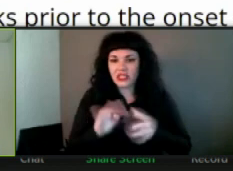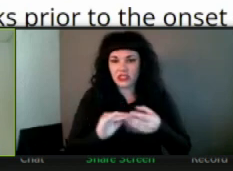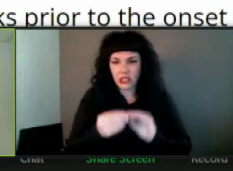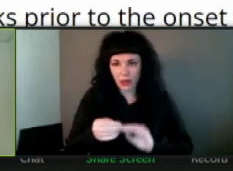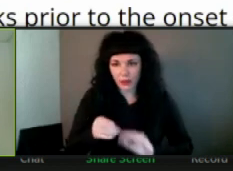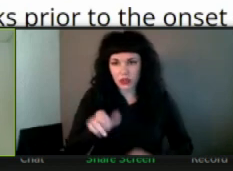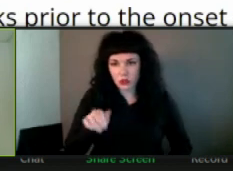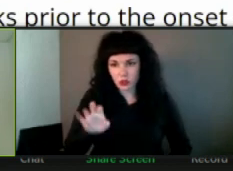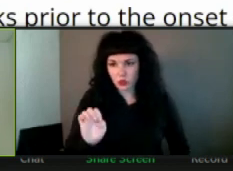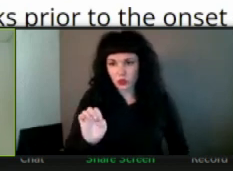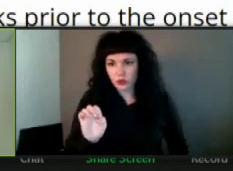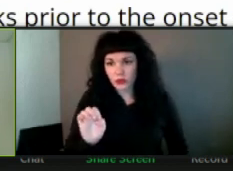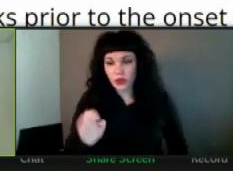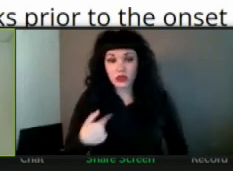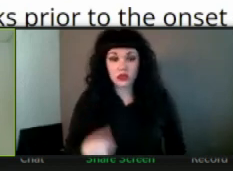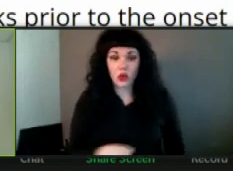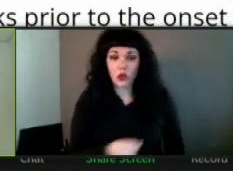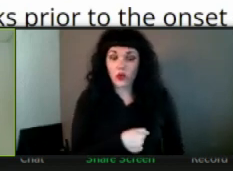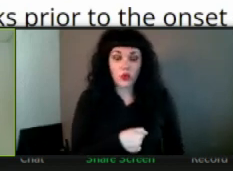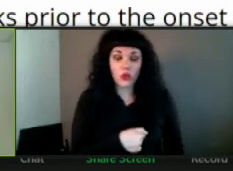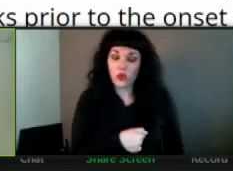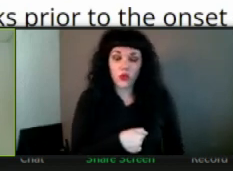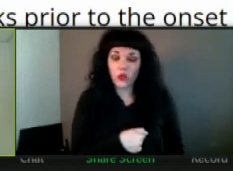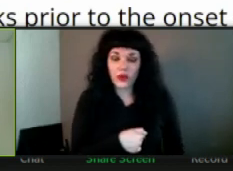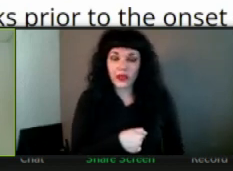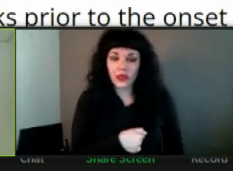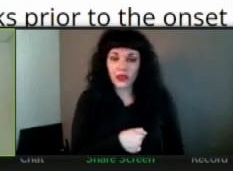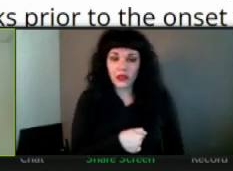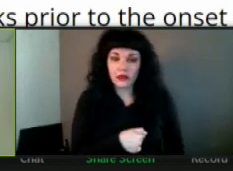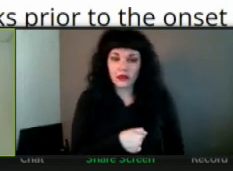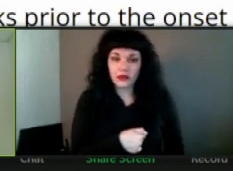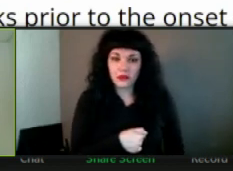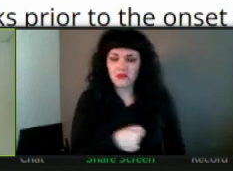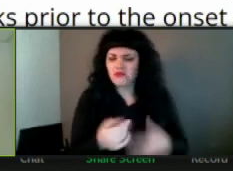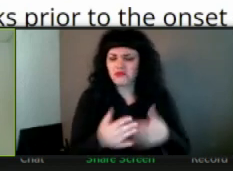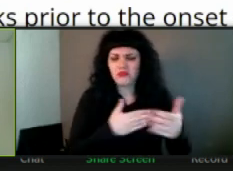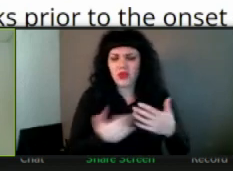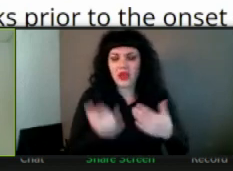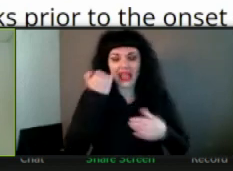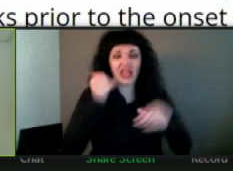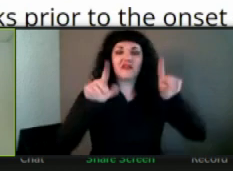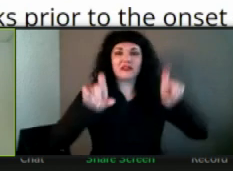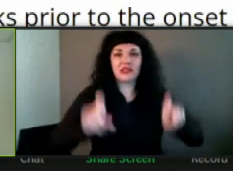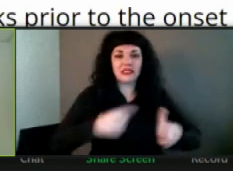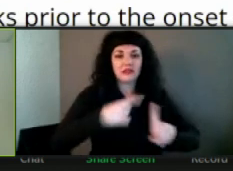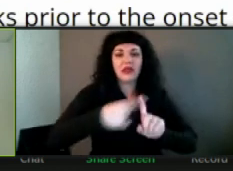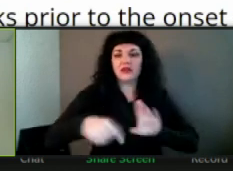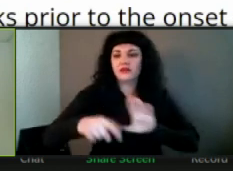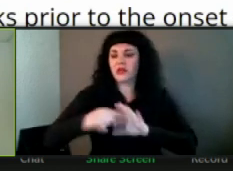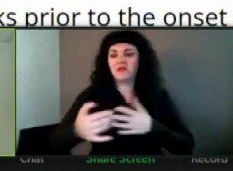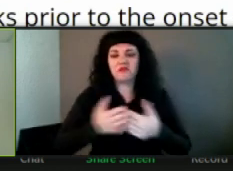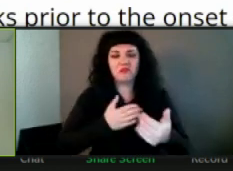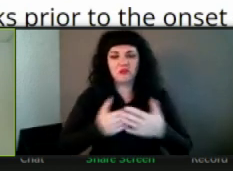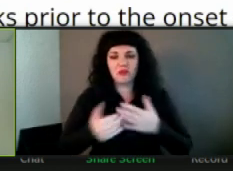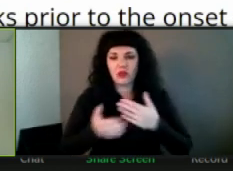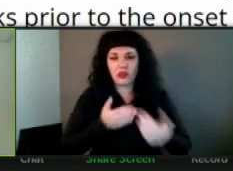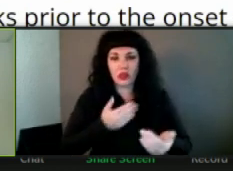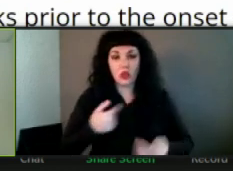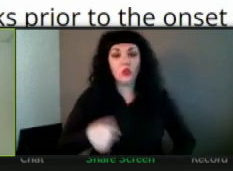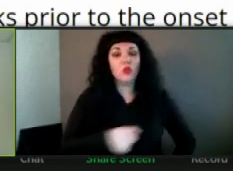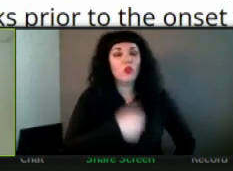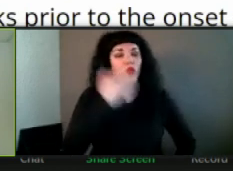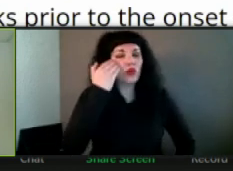require that they were positive. We just know that when COVID goes through town, this is a possible thing that we're seeing in some